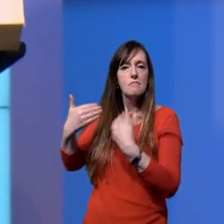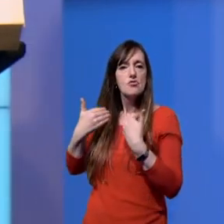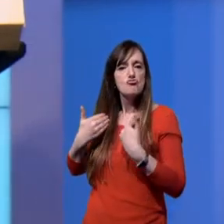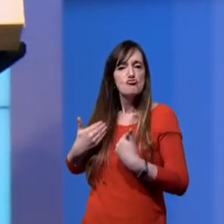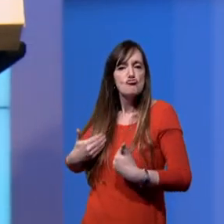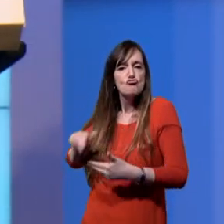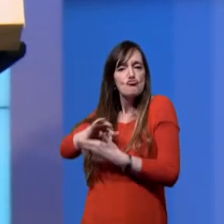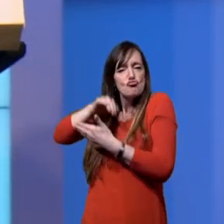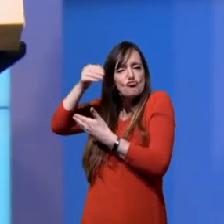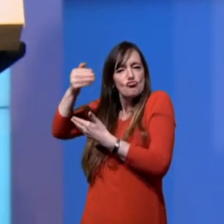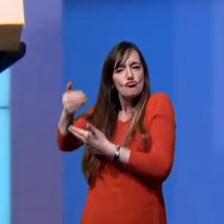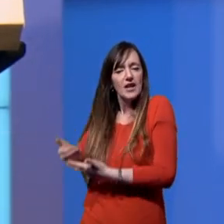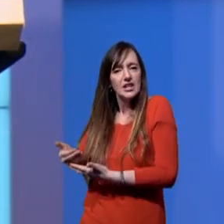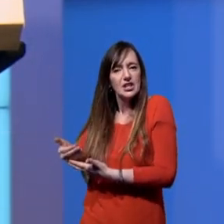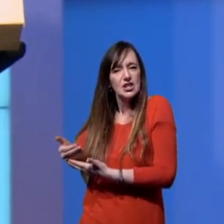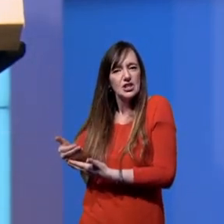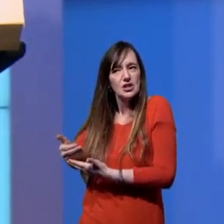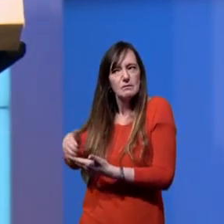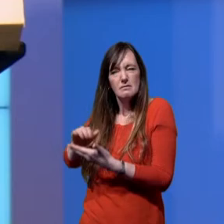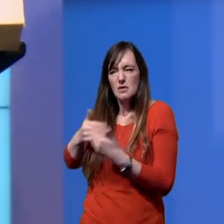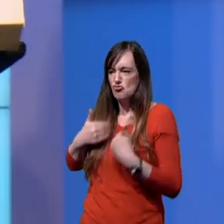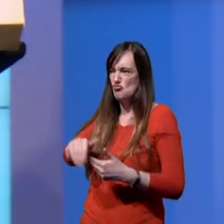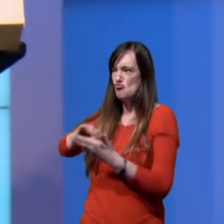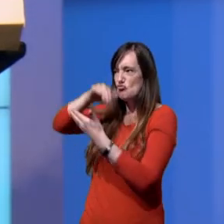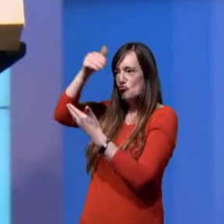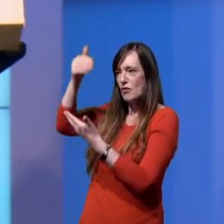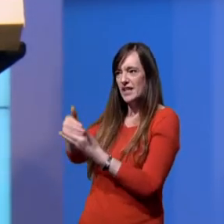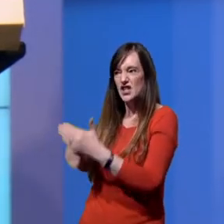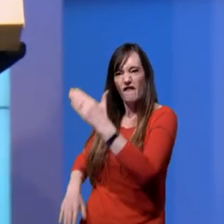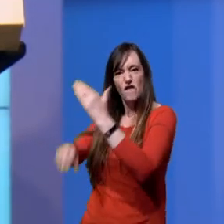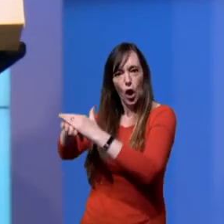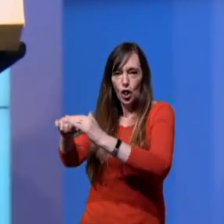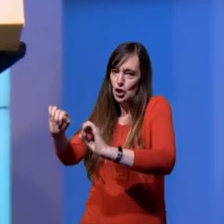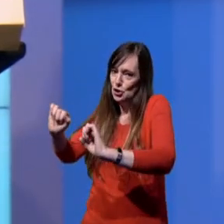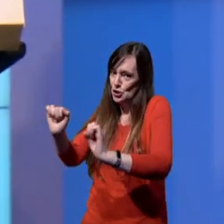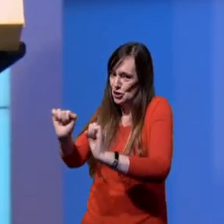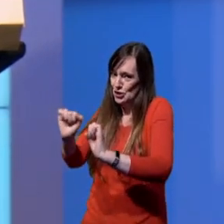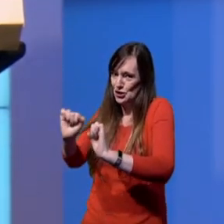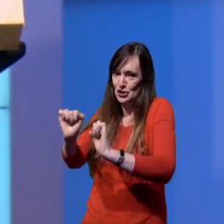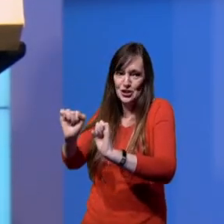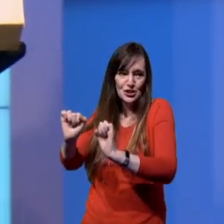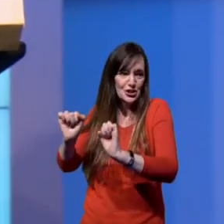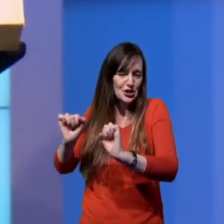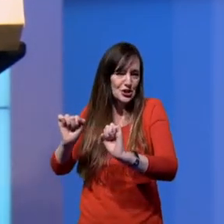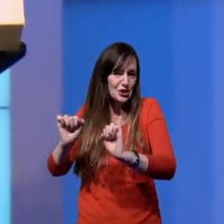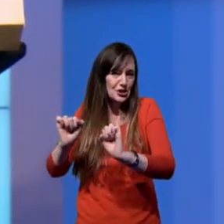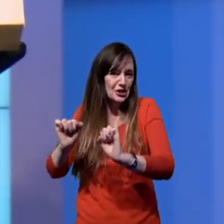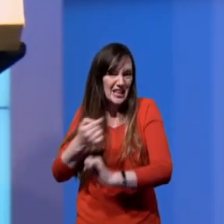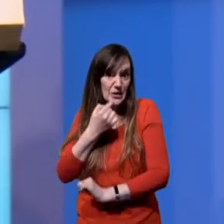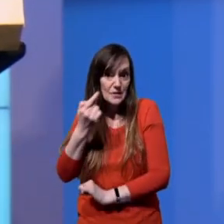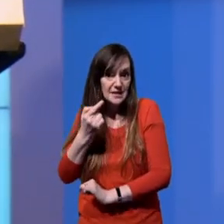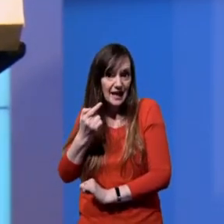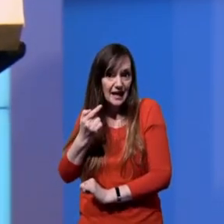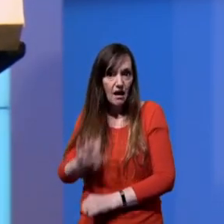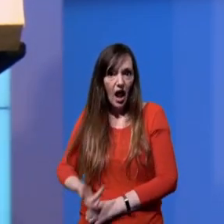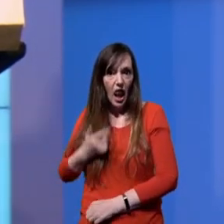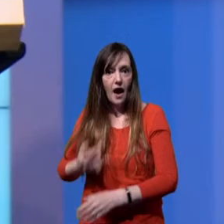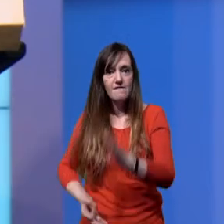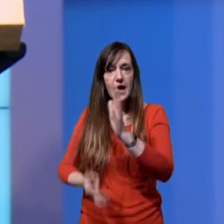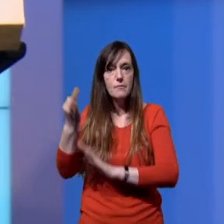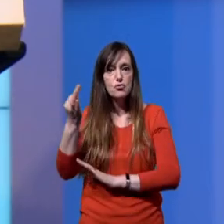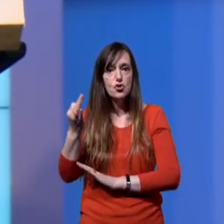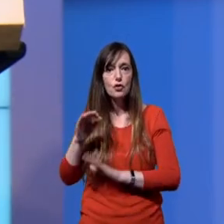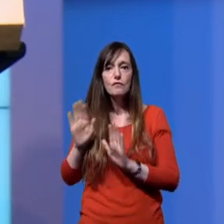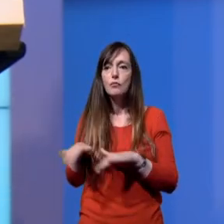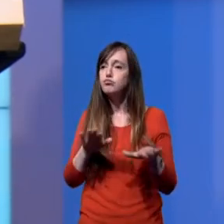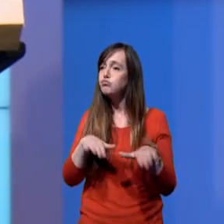But the fullness of those riches will have to wait. Notice he doesn't say that things are going to get better now. In fact, he says the